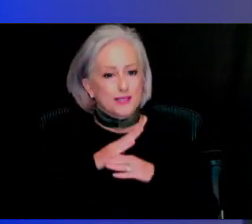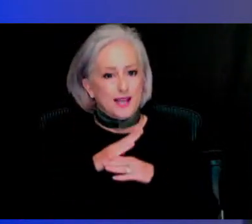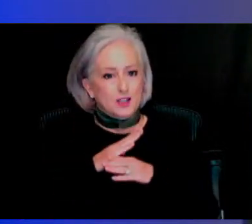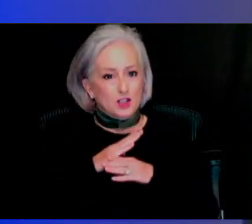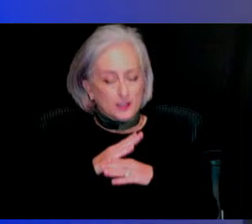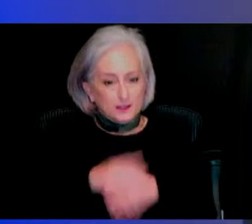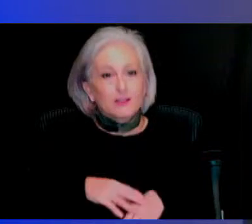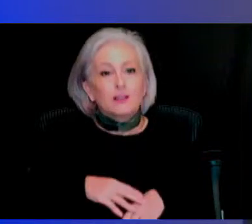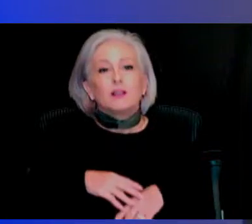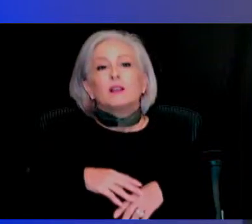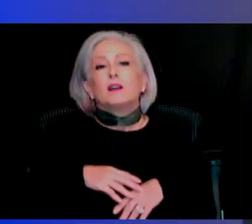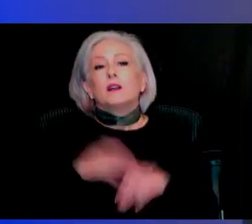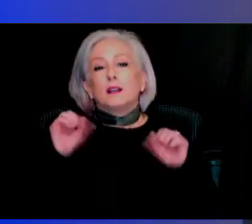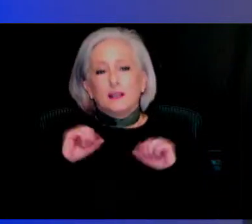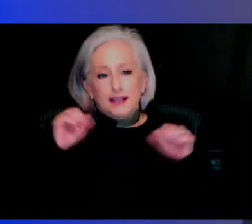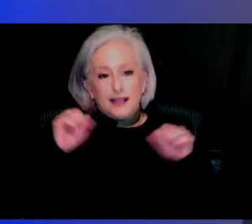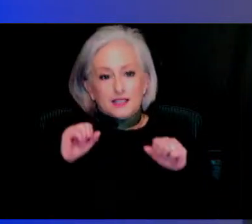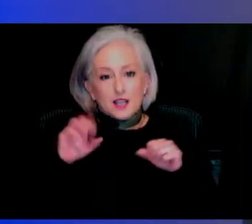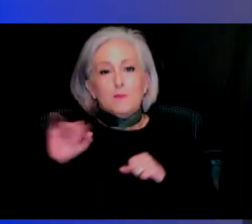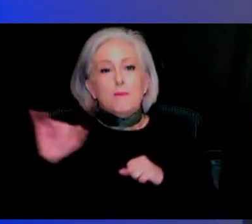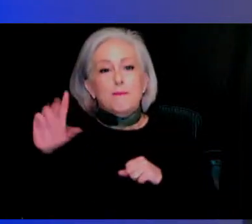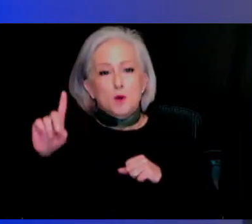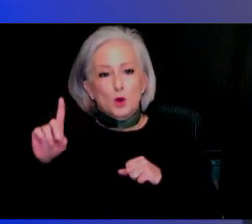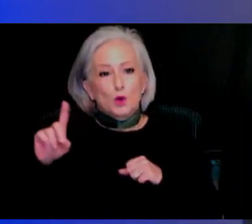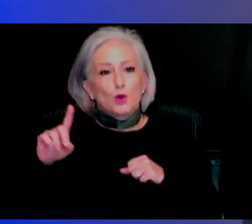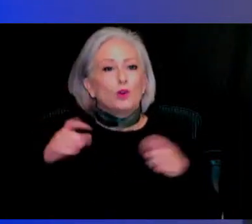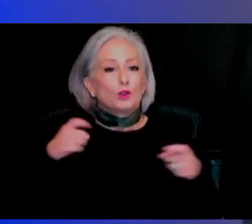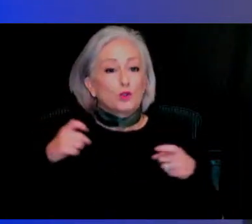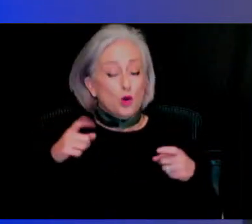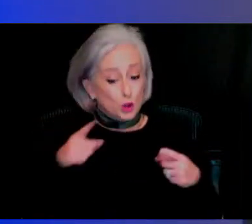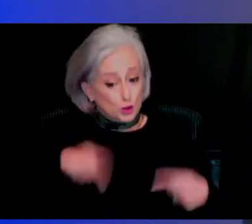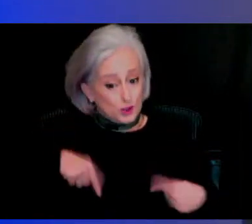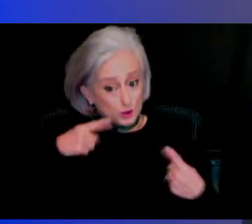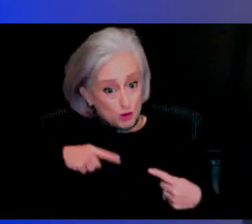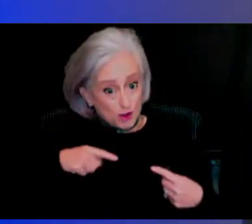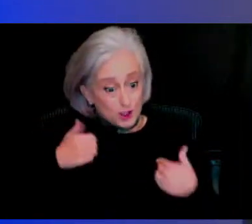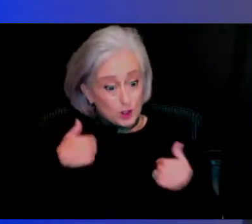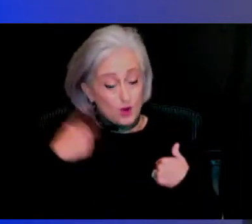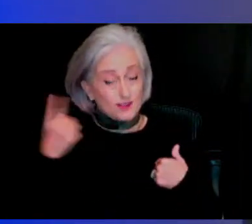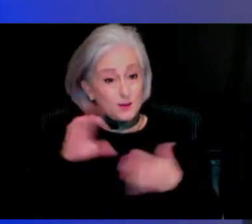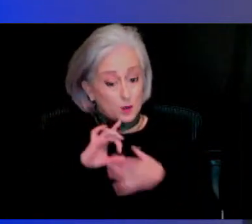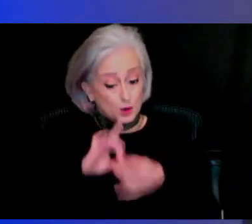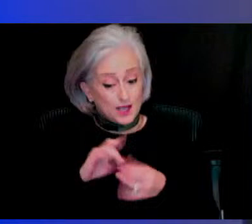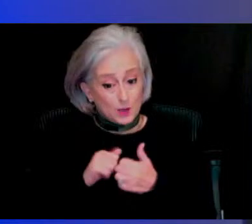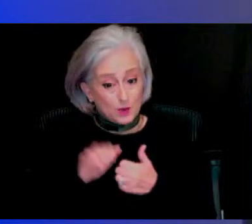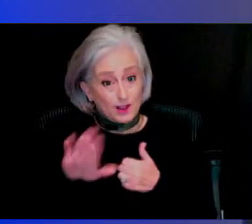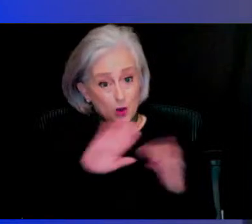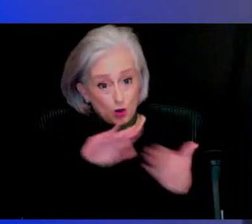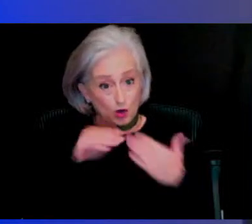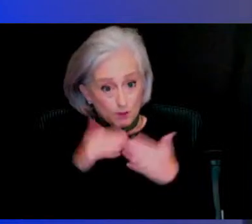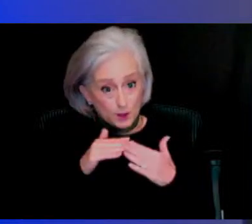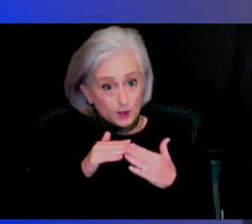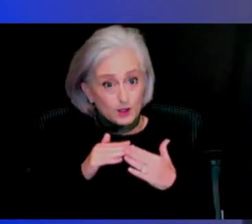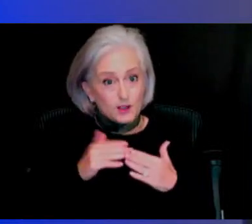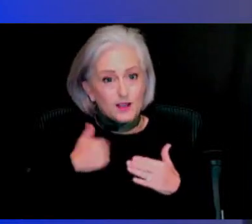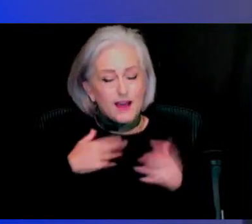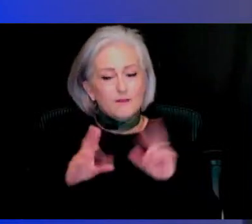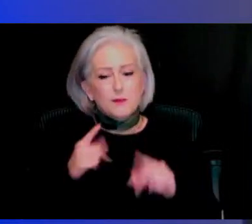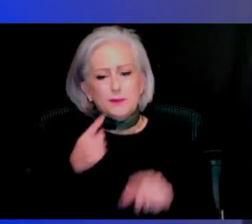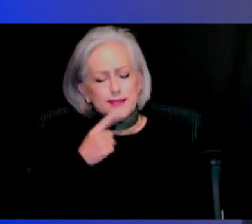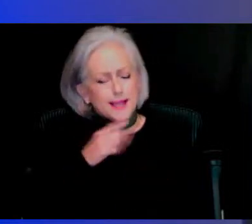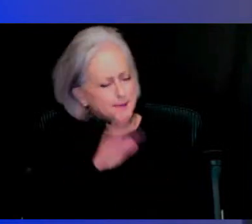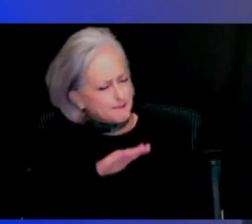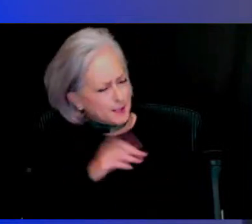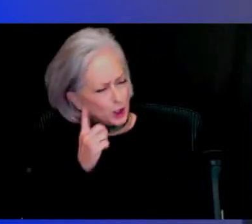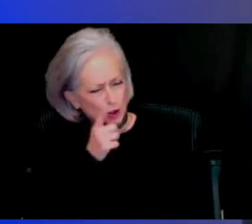so if you have some struggle and you have a connection in your community, you've got some people that can say, hey, you're not looking right. Is everything okay? And so